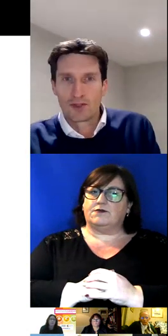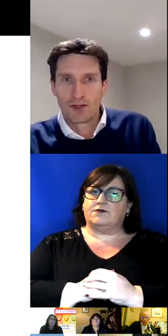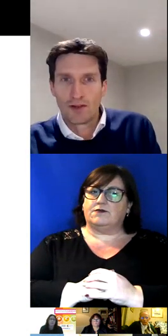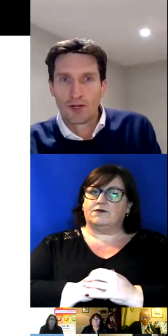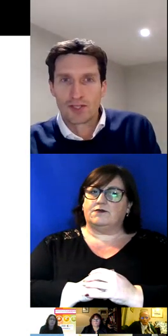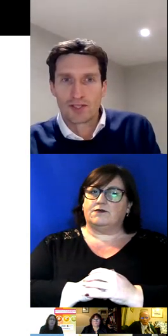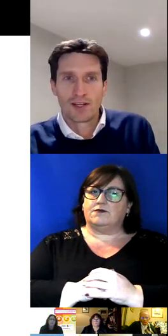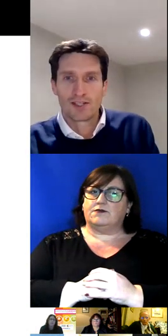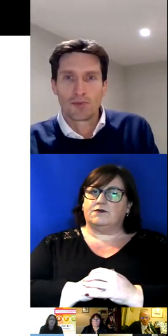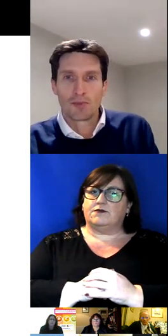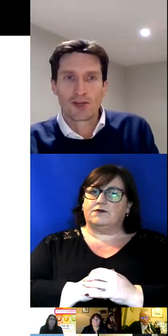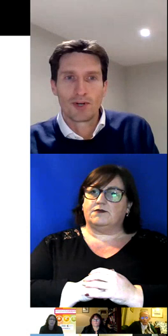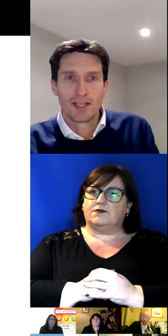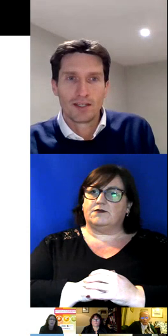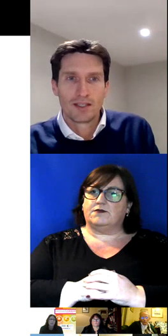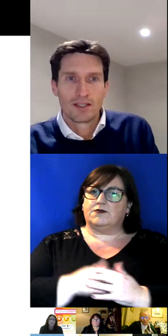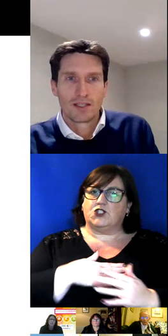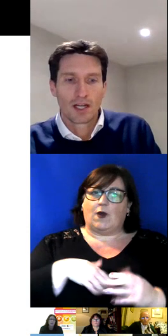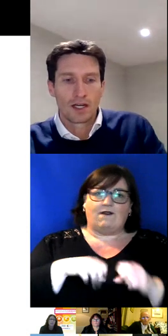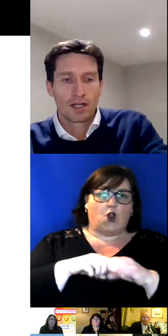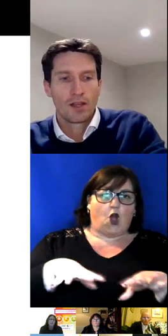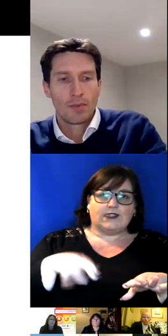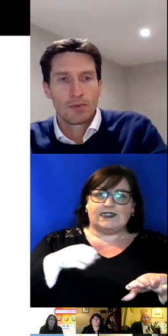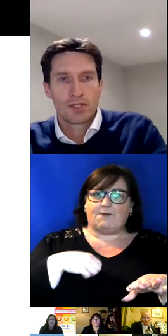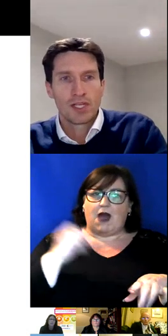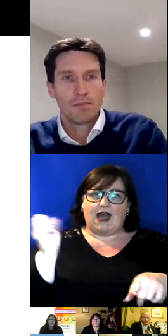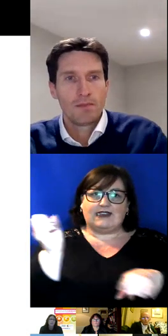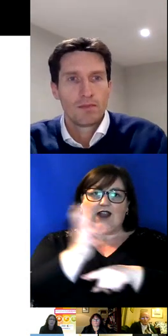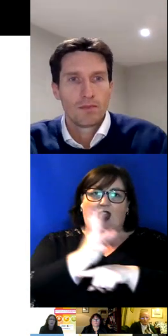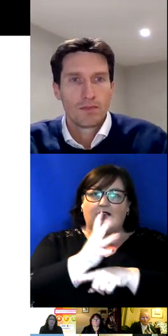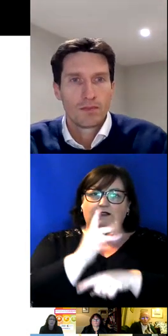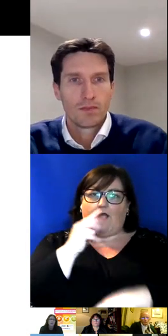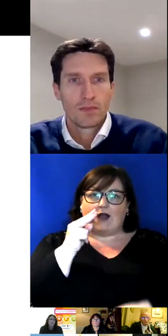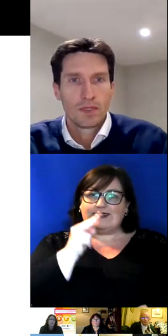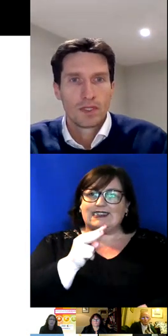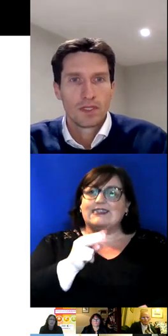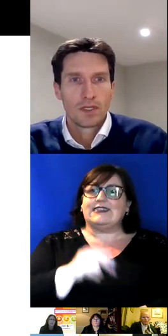direction of travel. Sorry, I've lost the slides on my screen. Can other people see them?